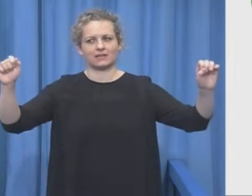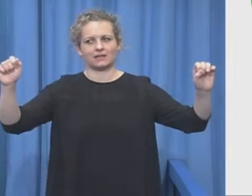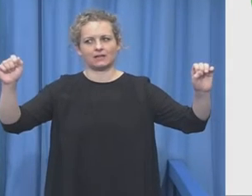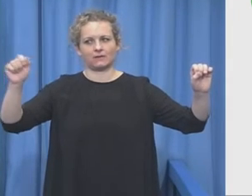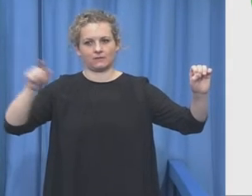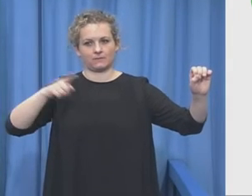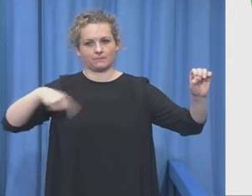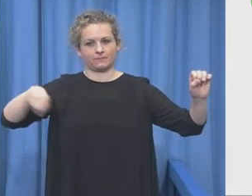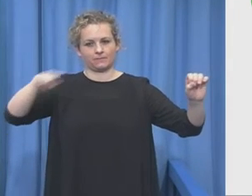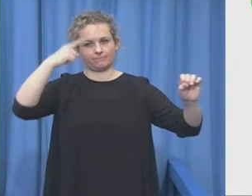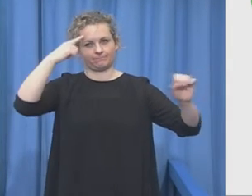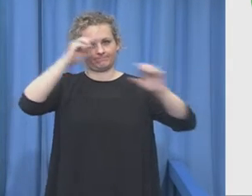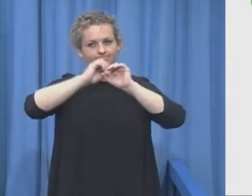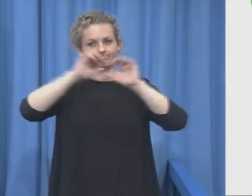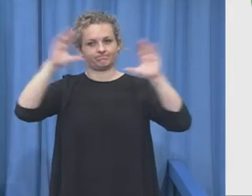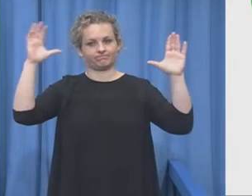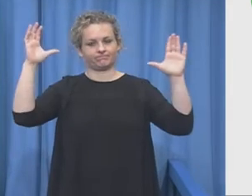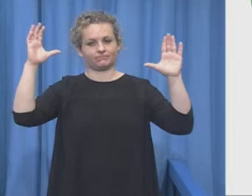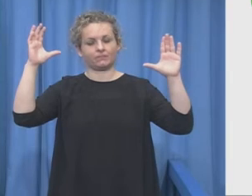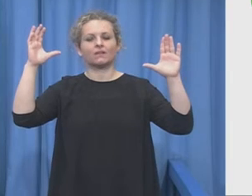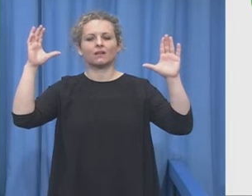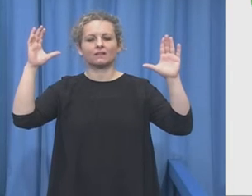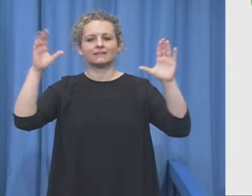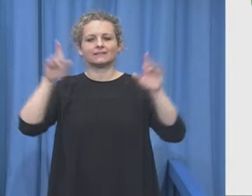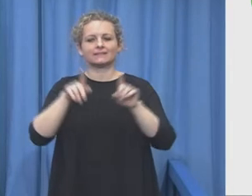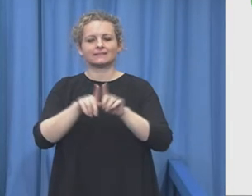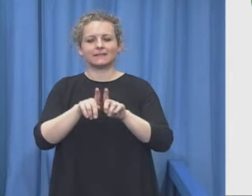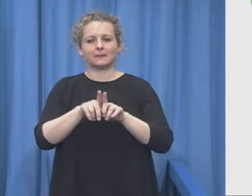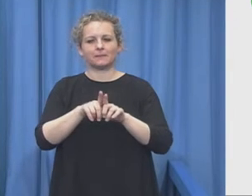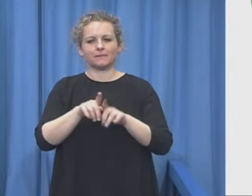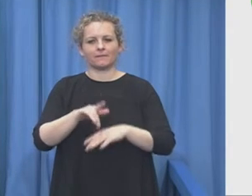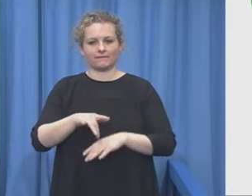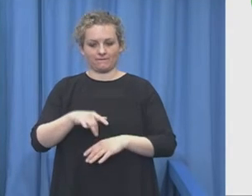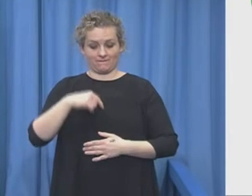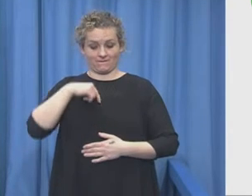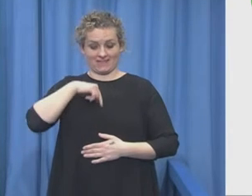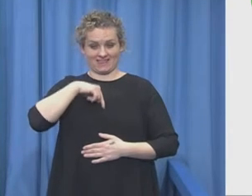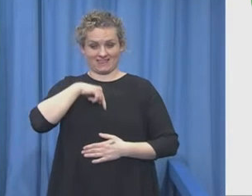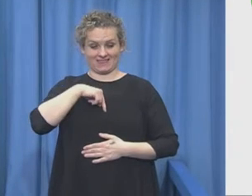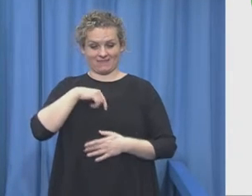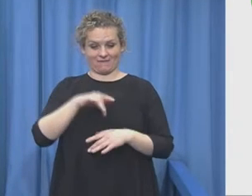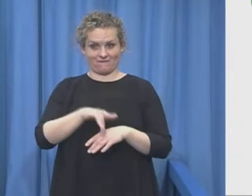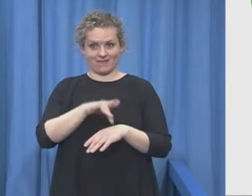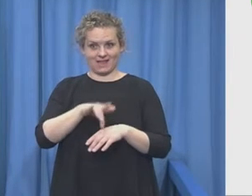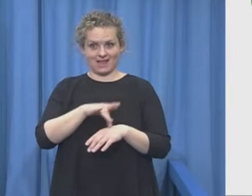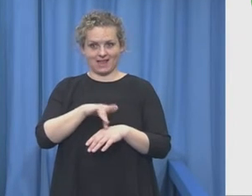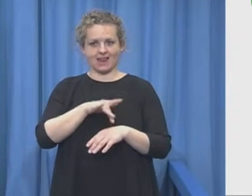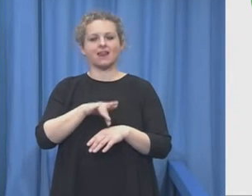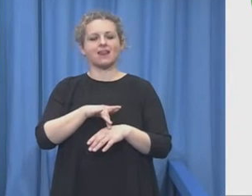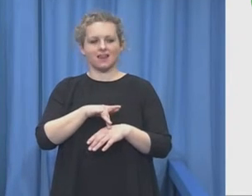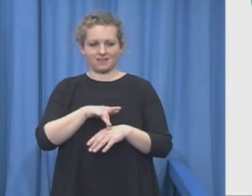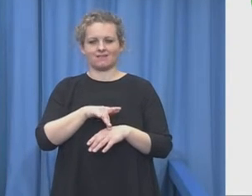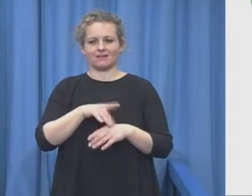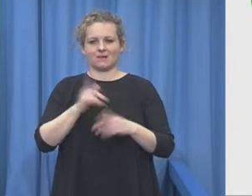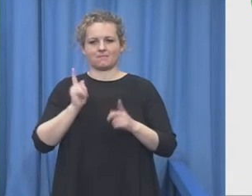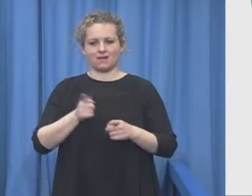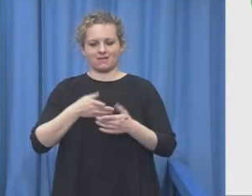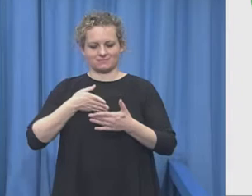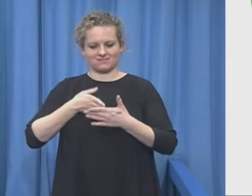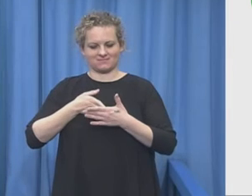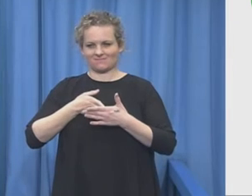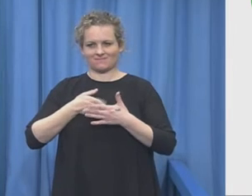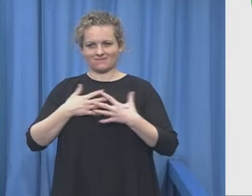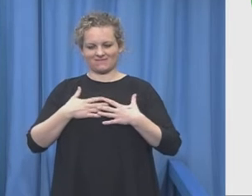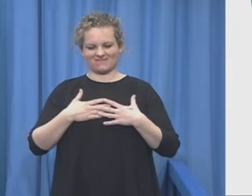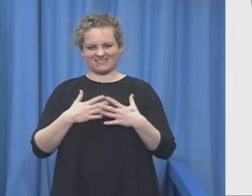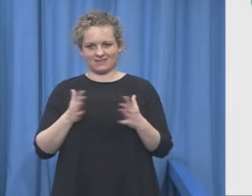create no barriers within ourselves, open up ourselves to reality as it